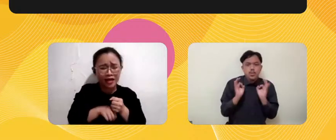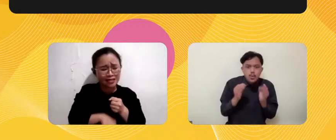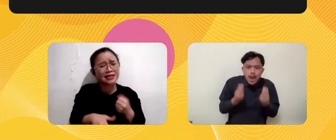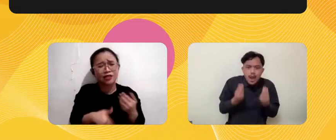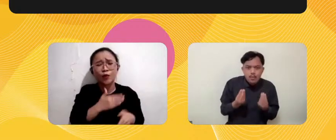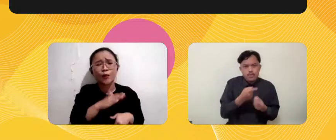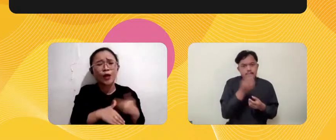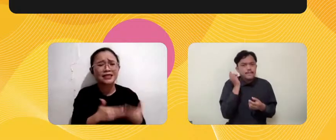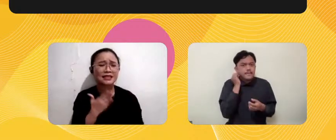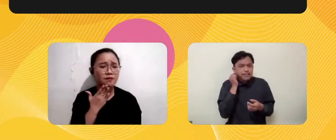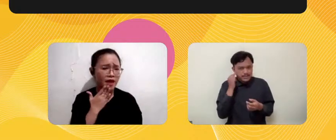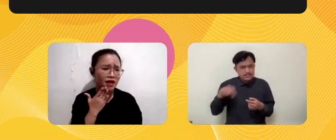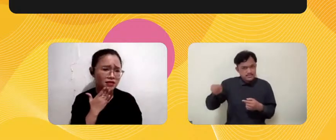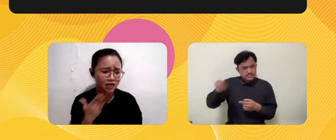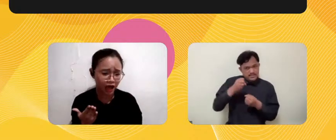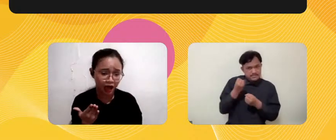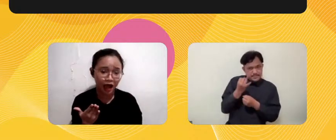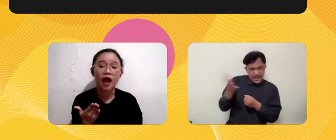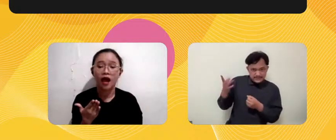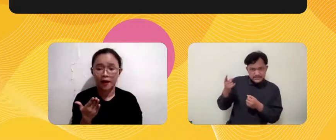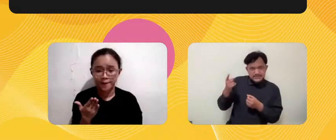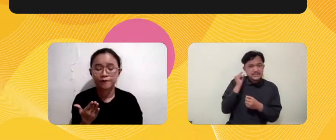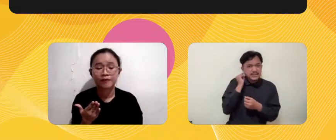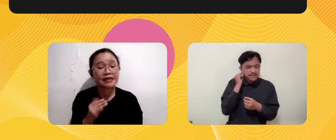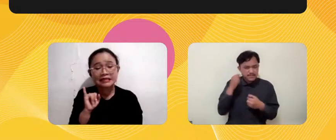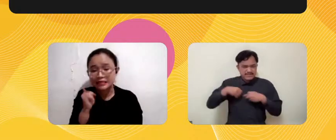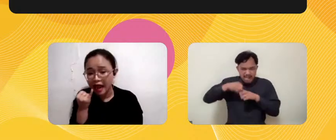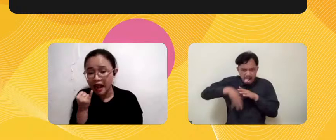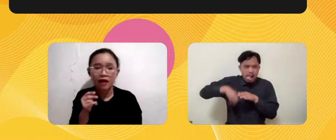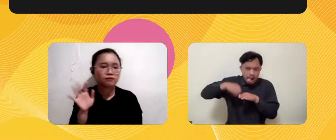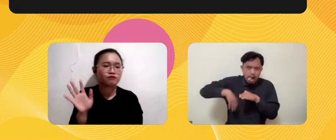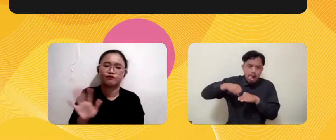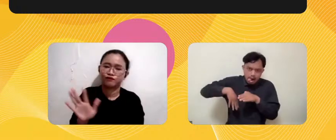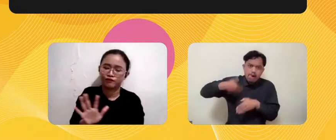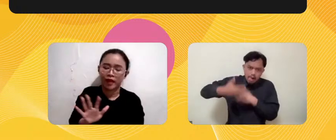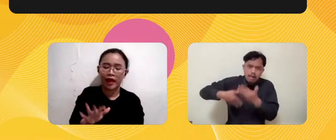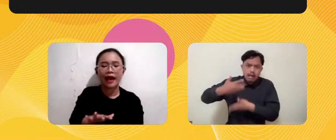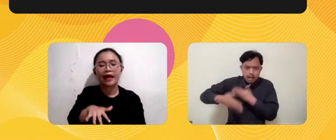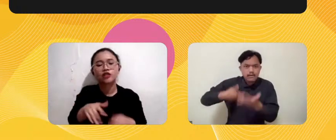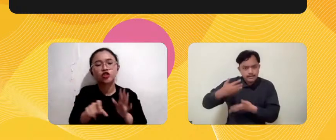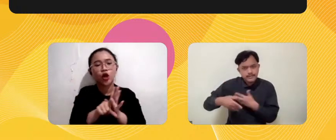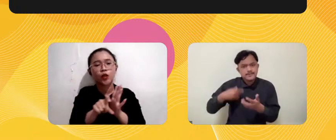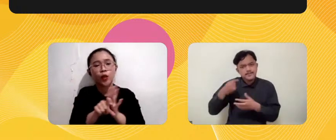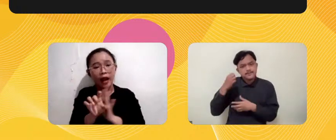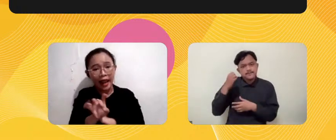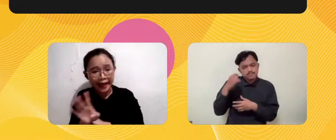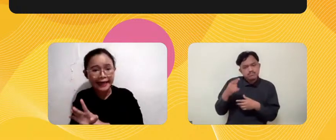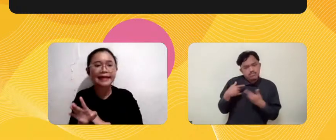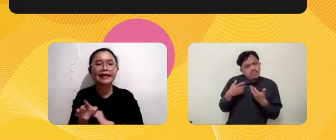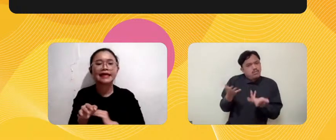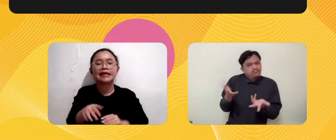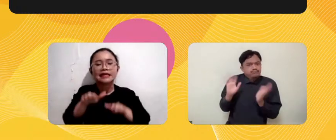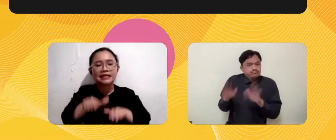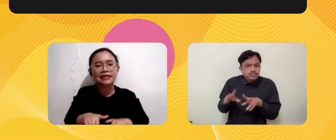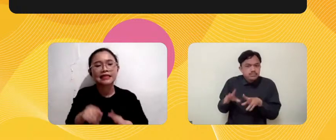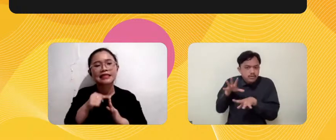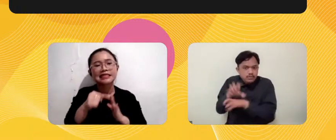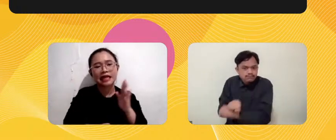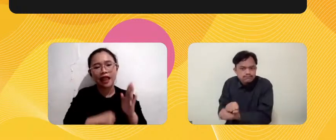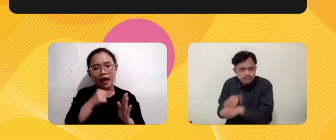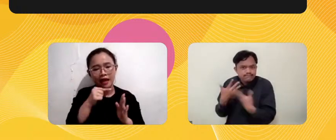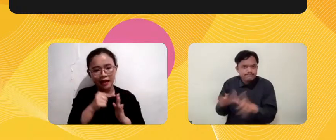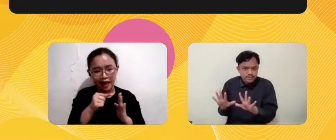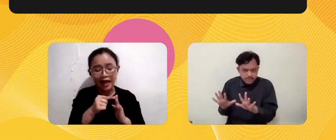And the second example was from Sri Lanka, how they combat the norm around